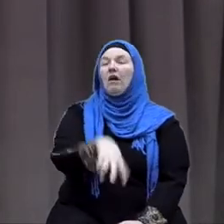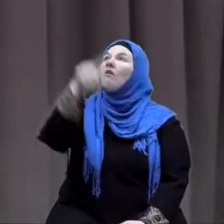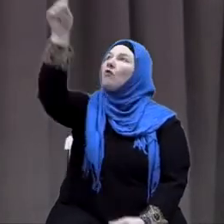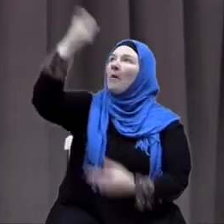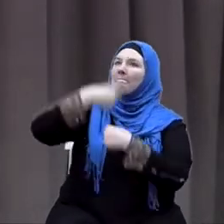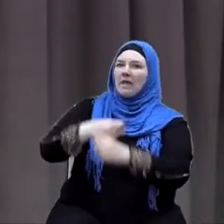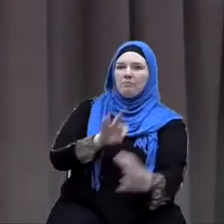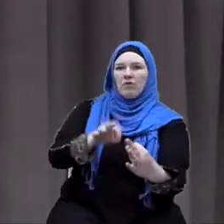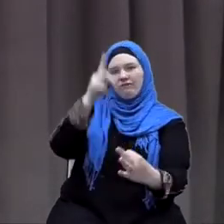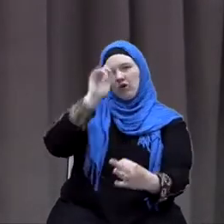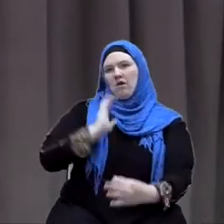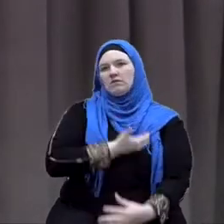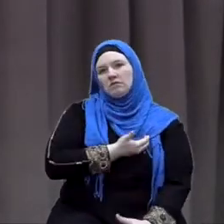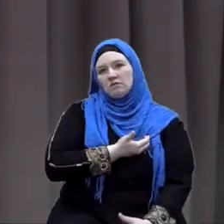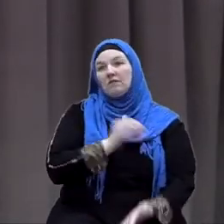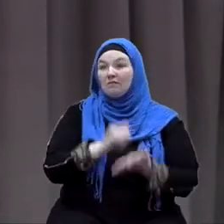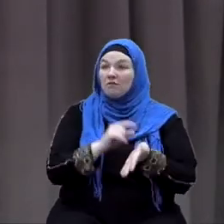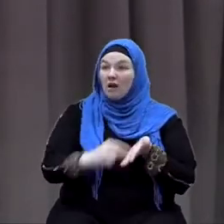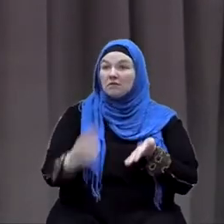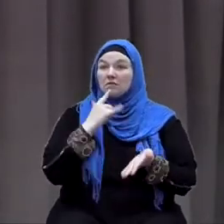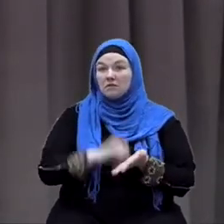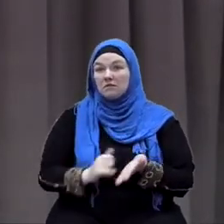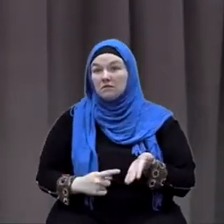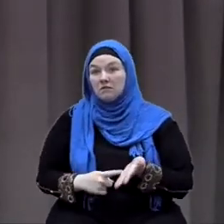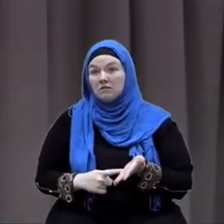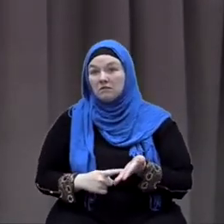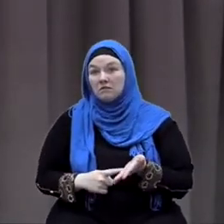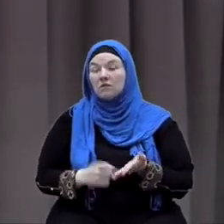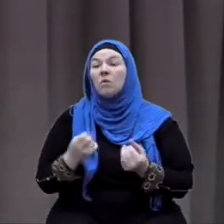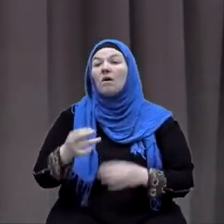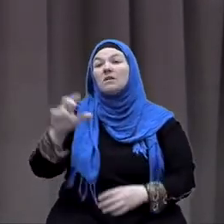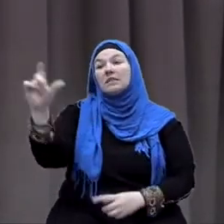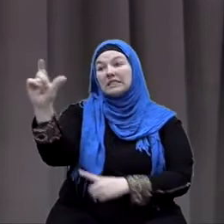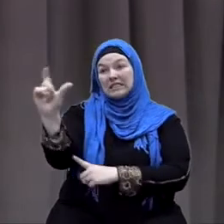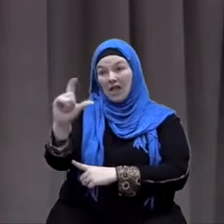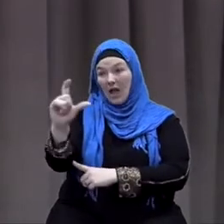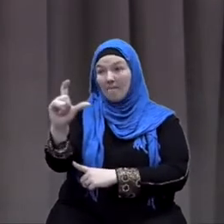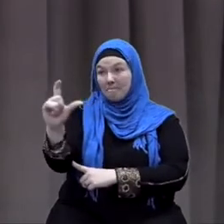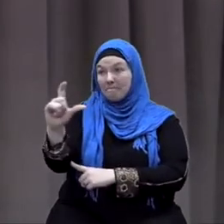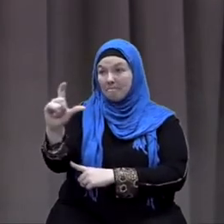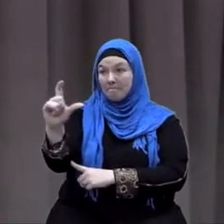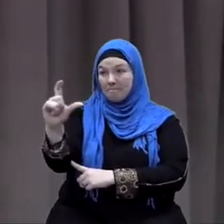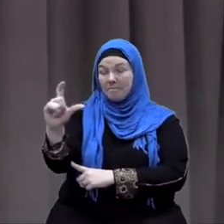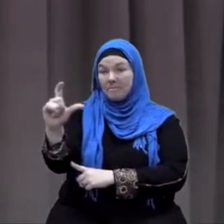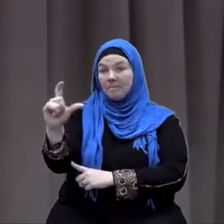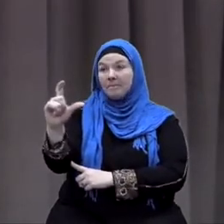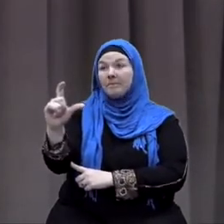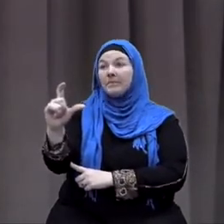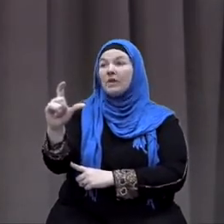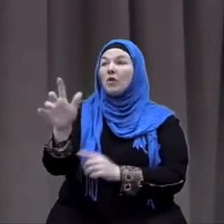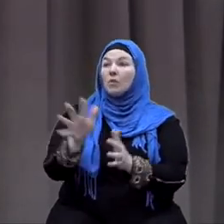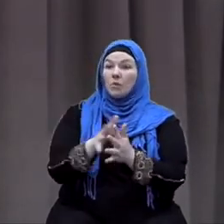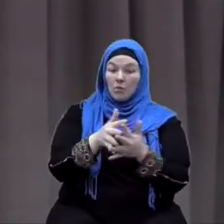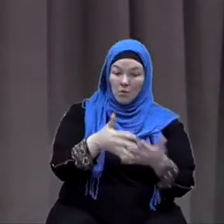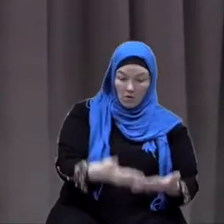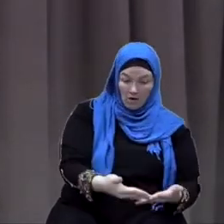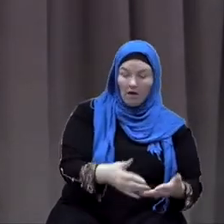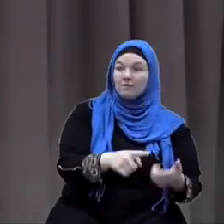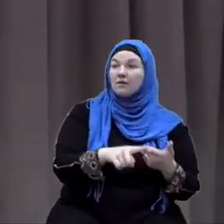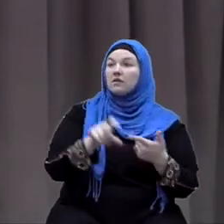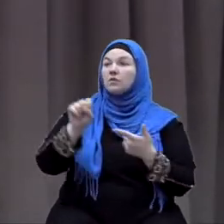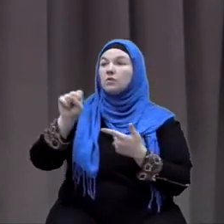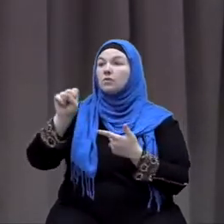Allah subhanahu wa ta'ala. That's what the ayah is saying. So Islam, as far as the resources, the Quran and the